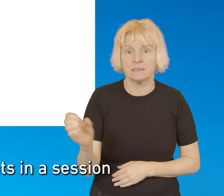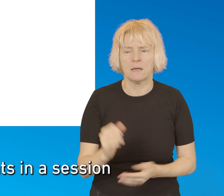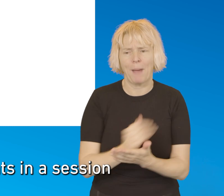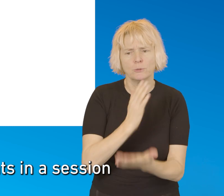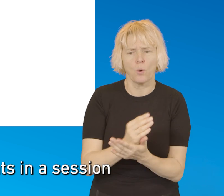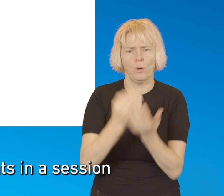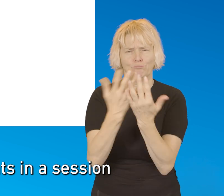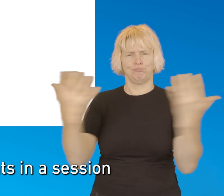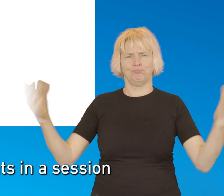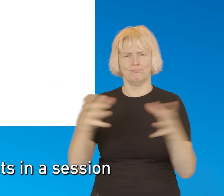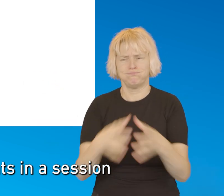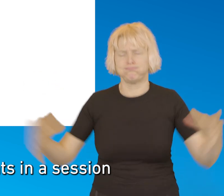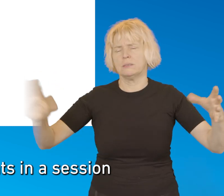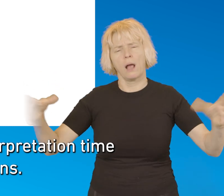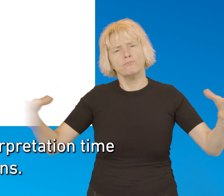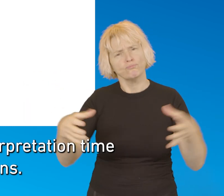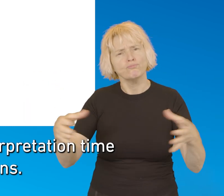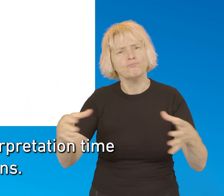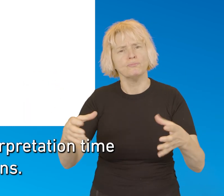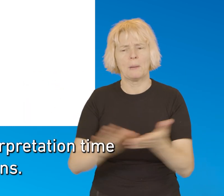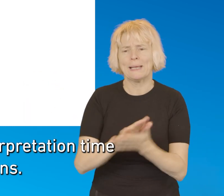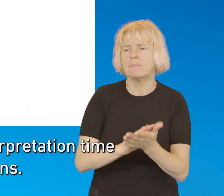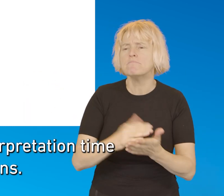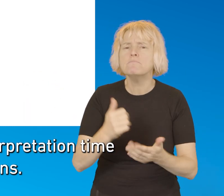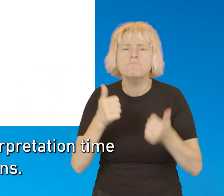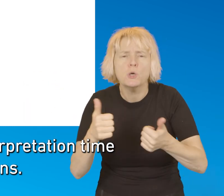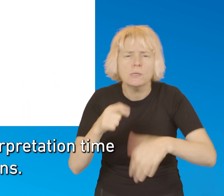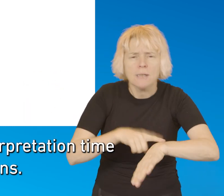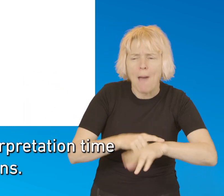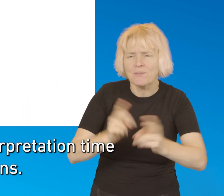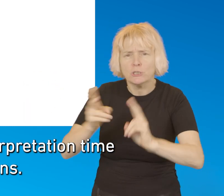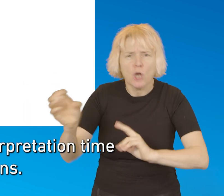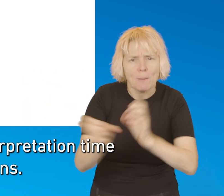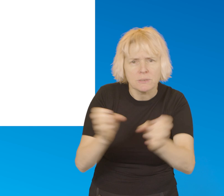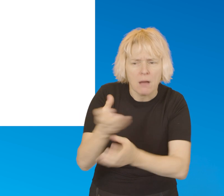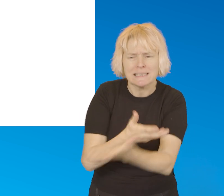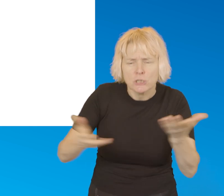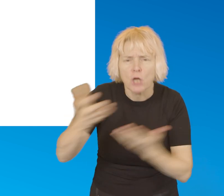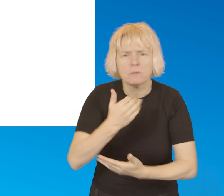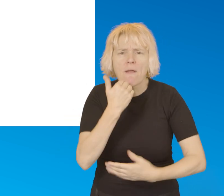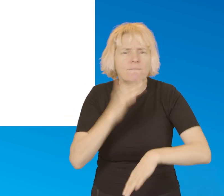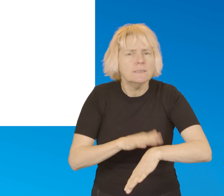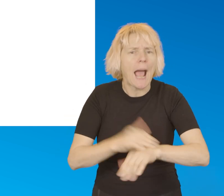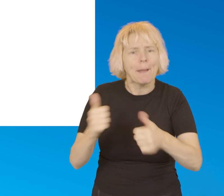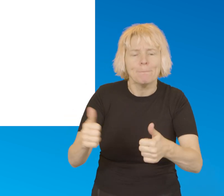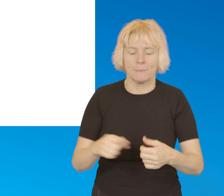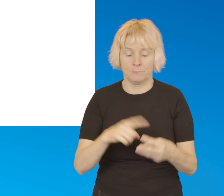the number of participants in a session to allow for complete interpretation time and discussions,